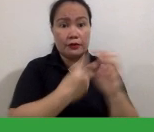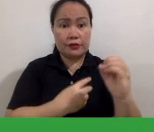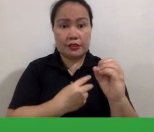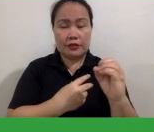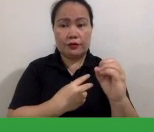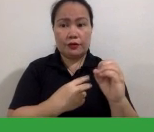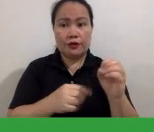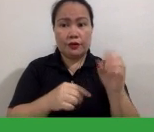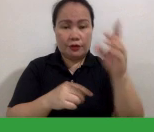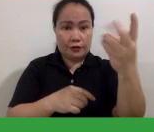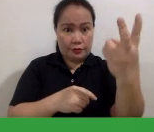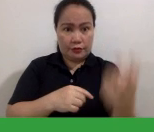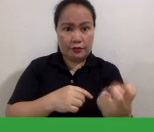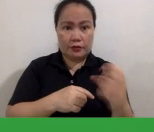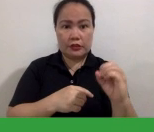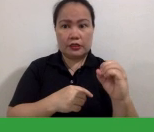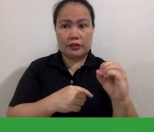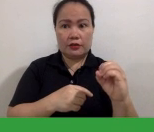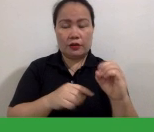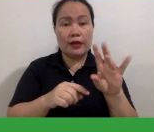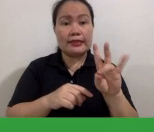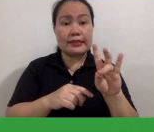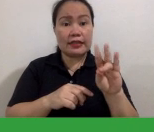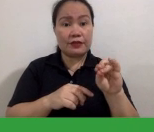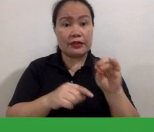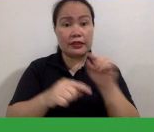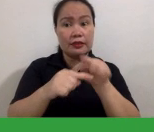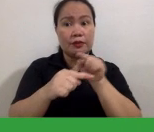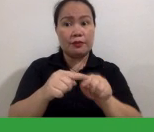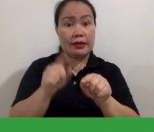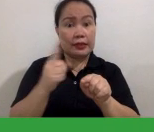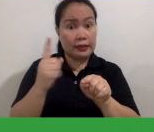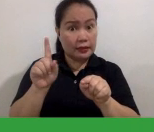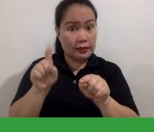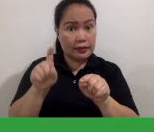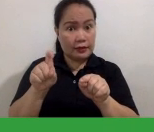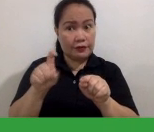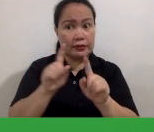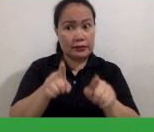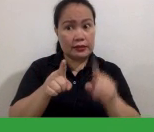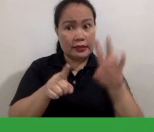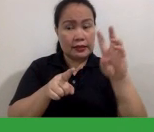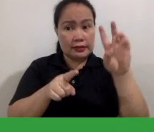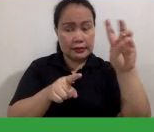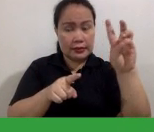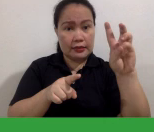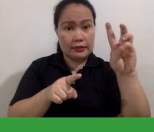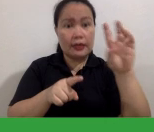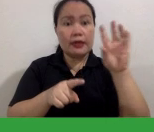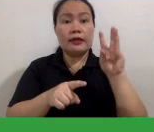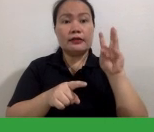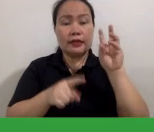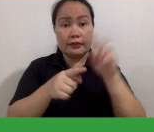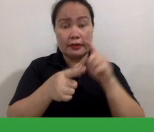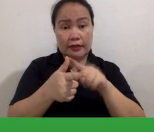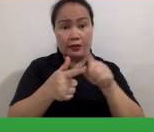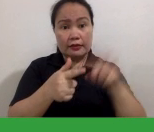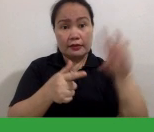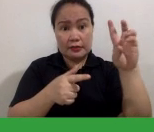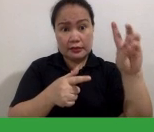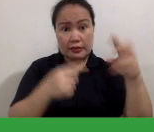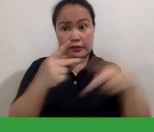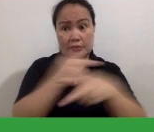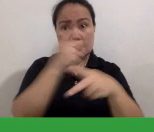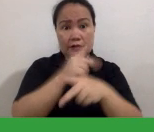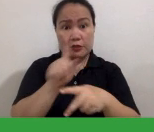by 11, borrow tayo ng 0. So, that is 0. Bring down 0. 70 divided by 11,